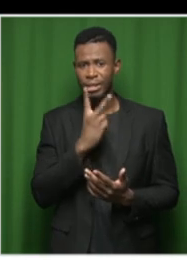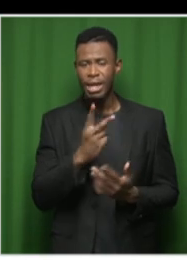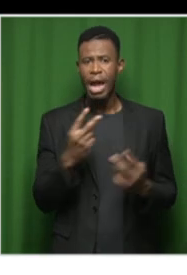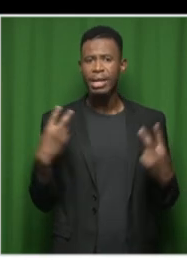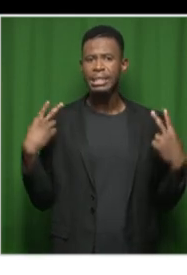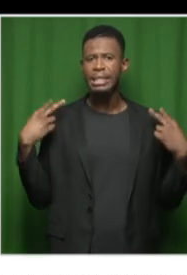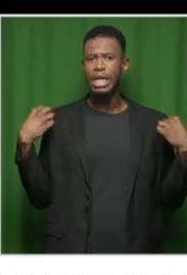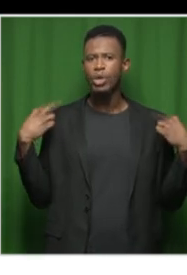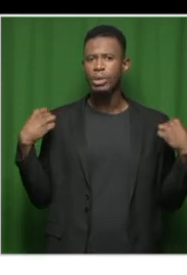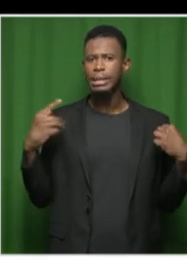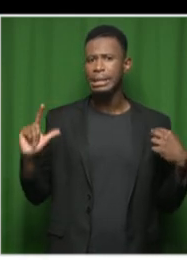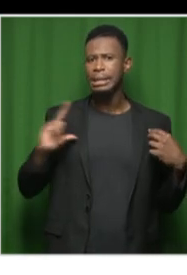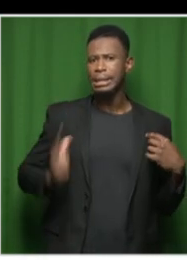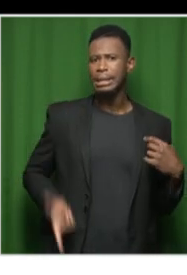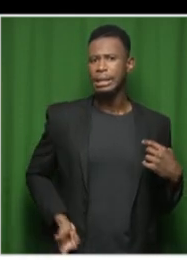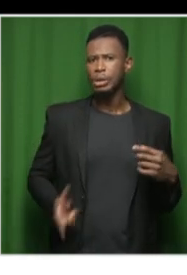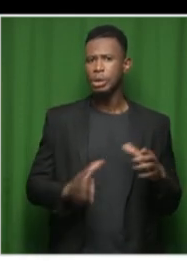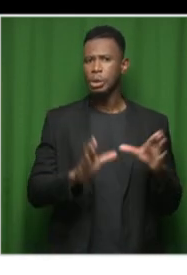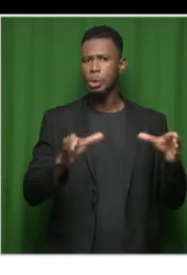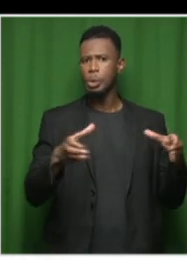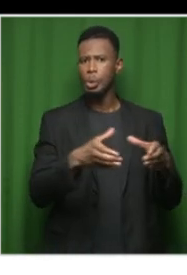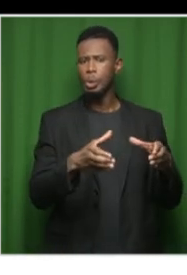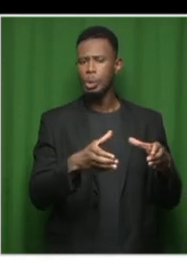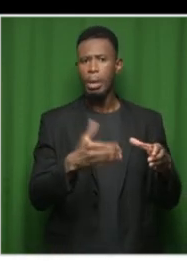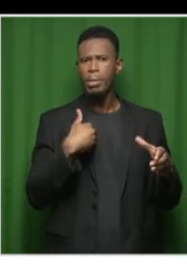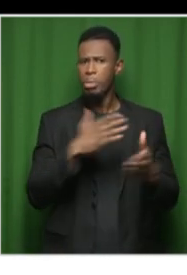I'm not even sure if we still have a security,